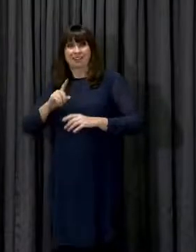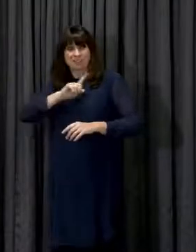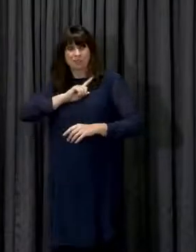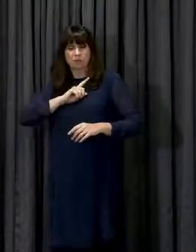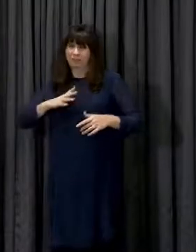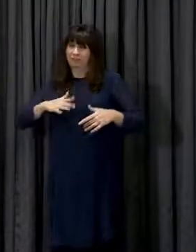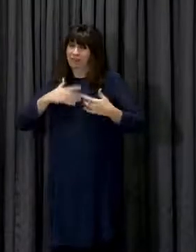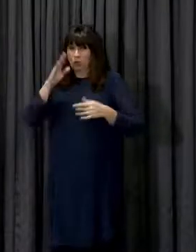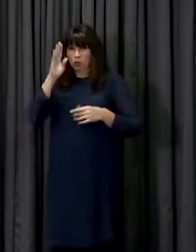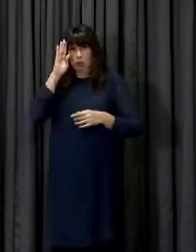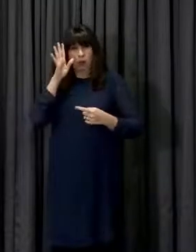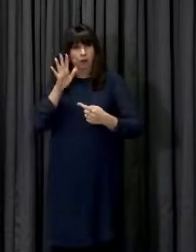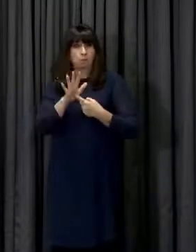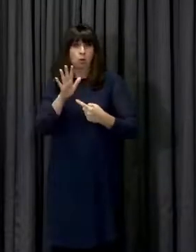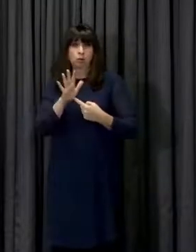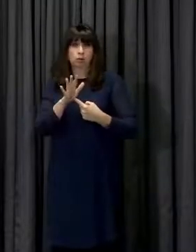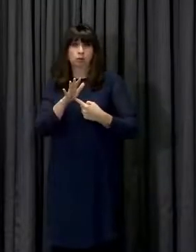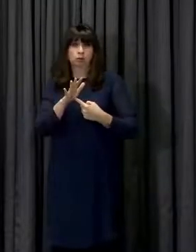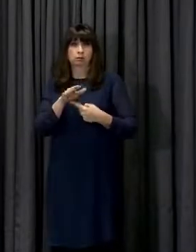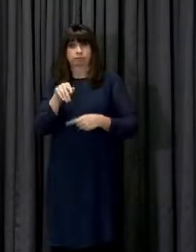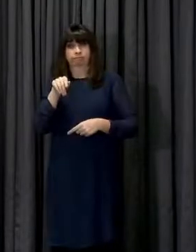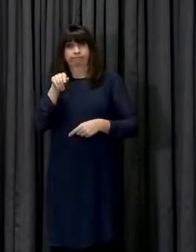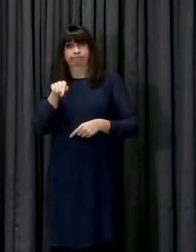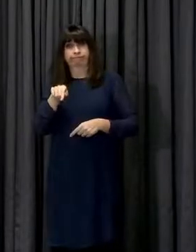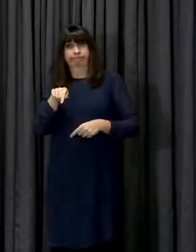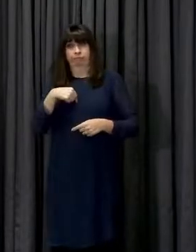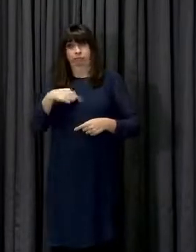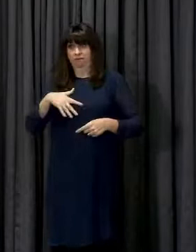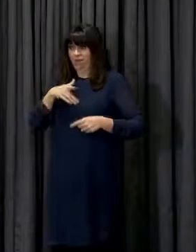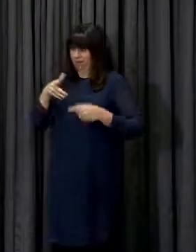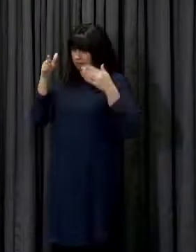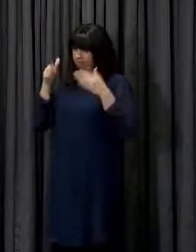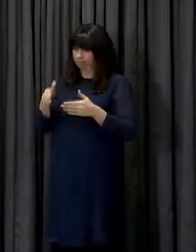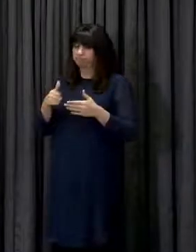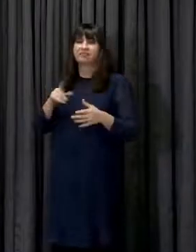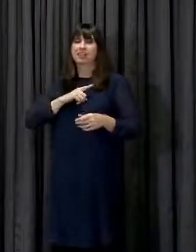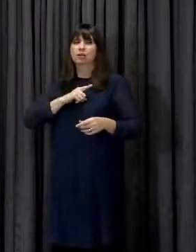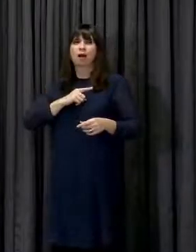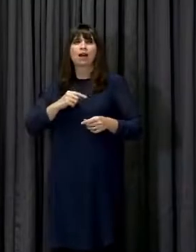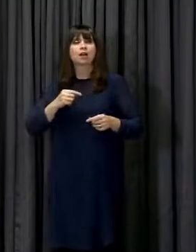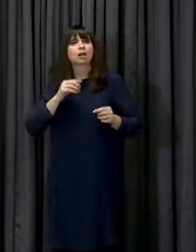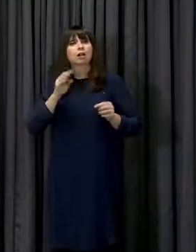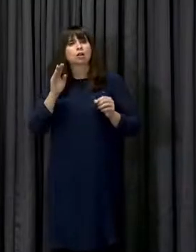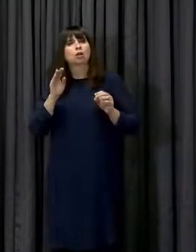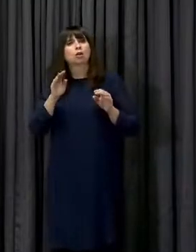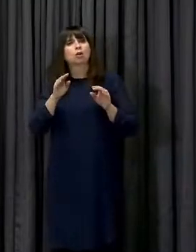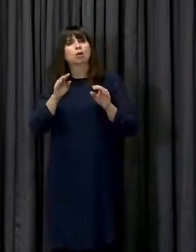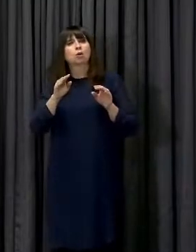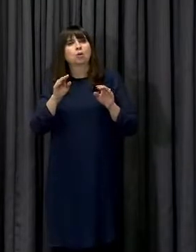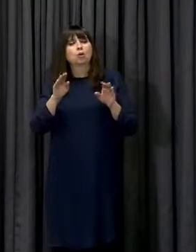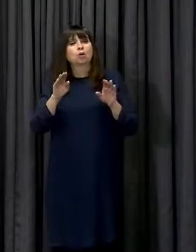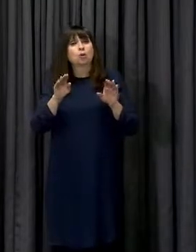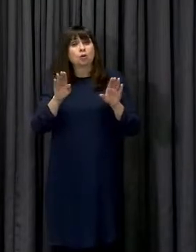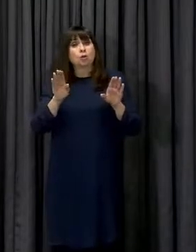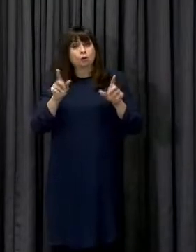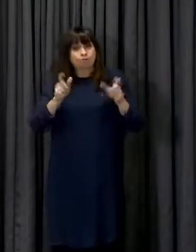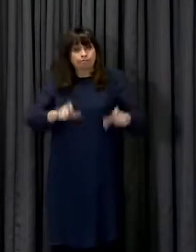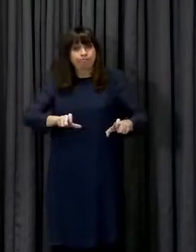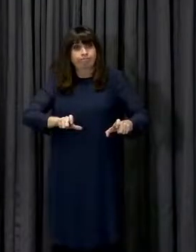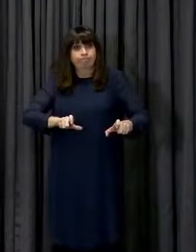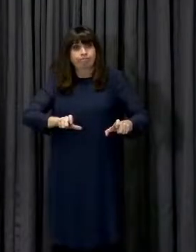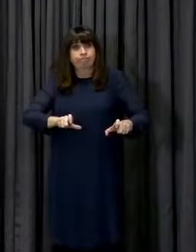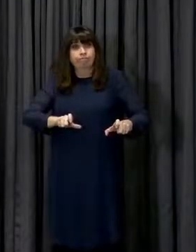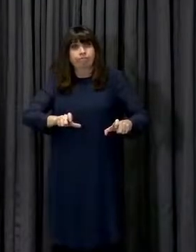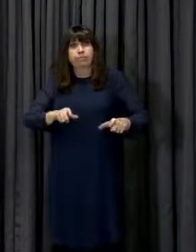prioritising schools. It's why in the fire break we made those difficult choices to close non-essential retail and hospitality in the way that we did,